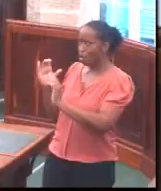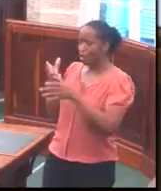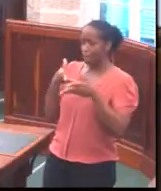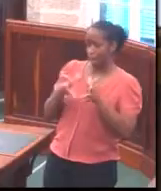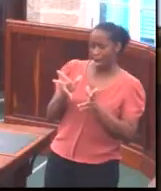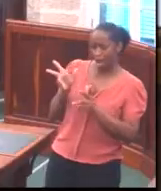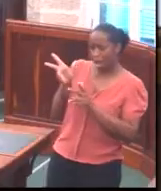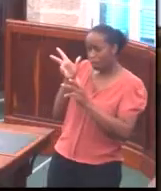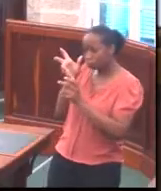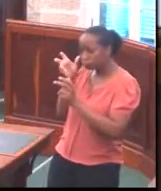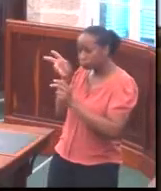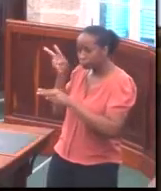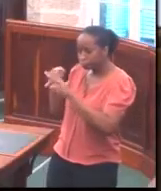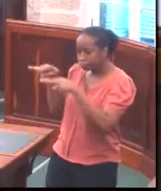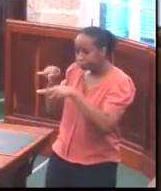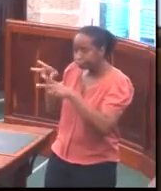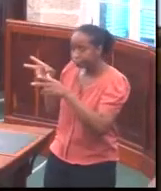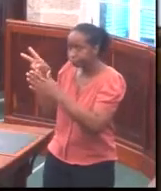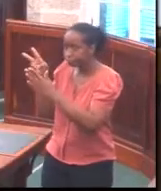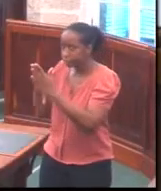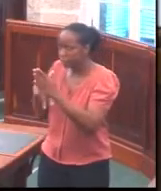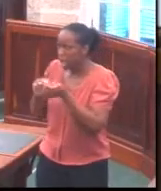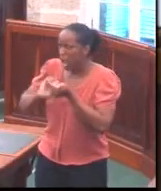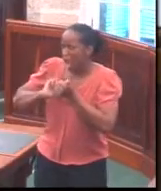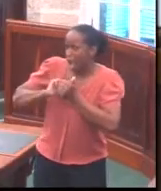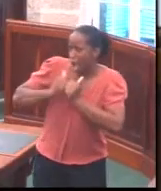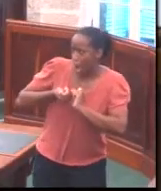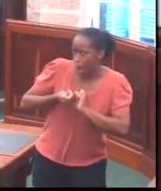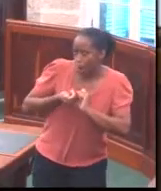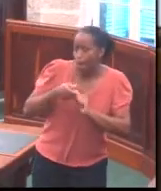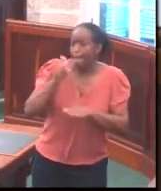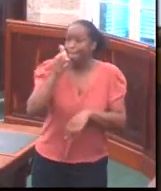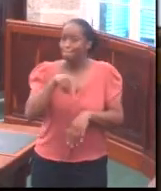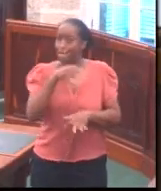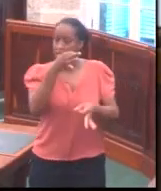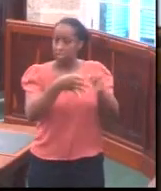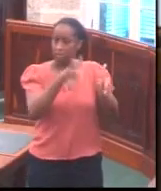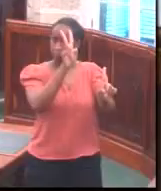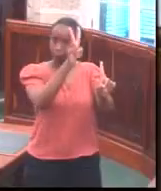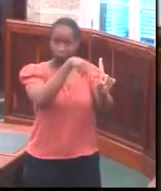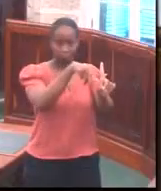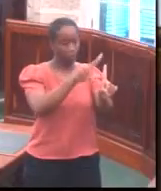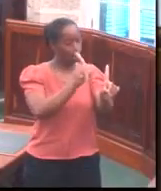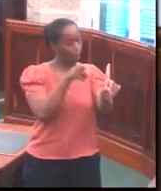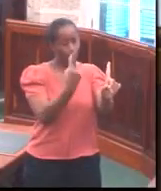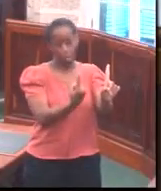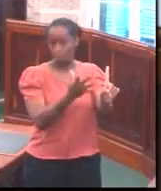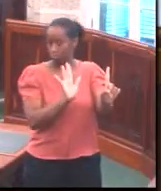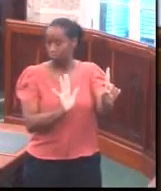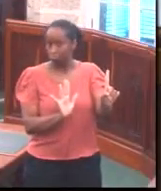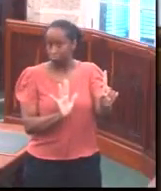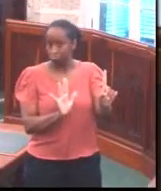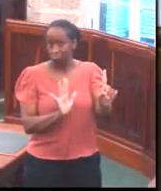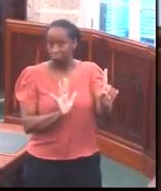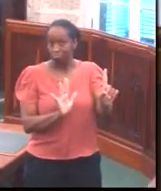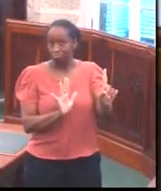them? The learned Attorney General and the Honourable Member for Christchurch East came in here and trumpeted aloud and